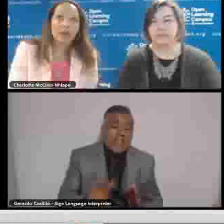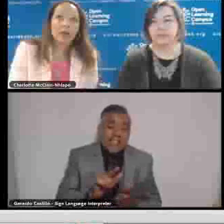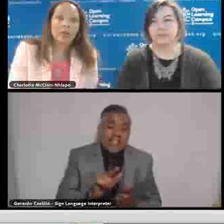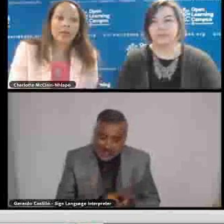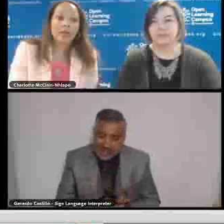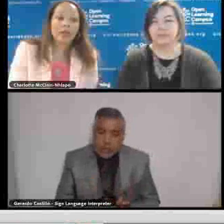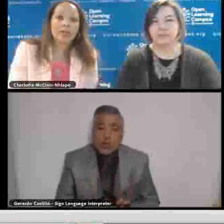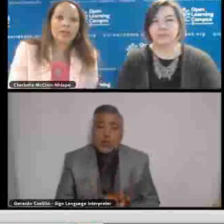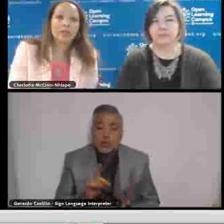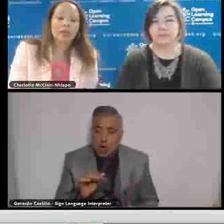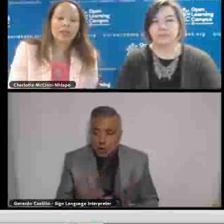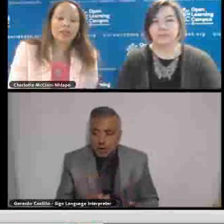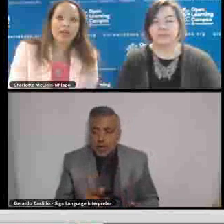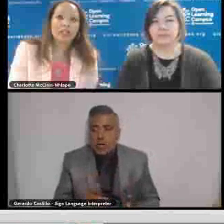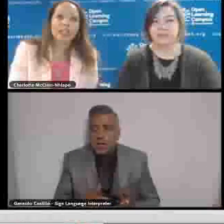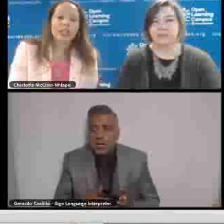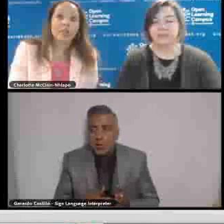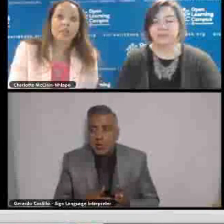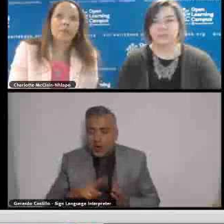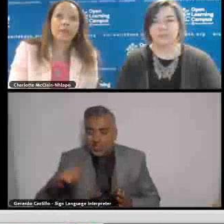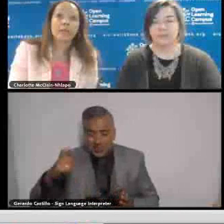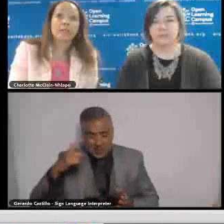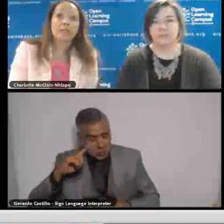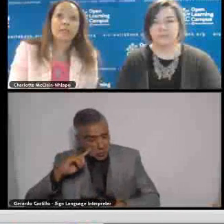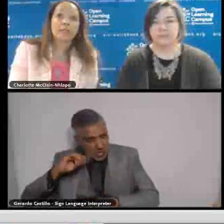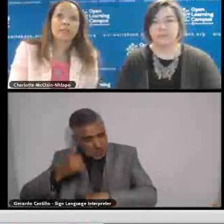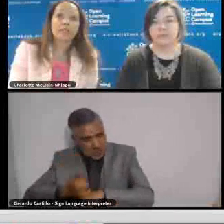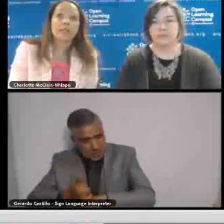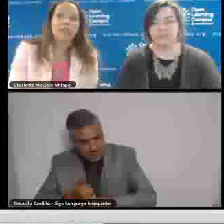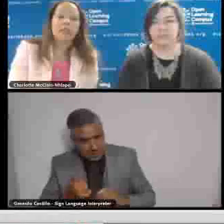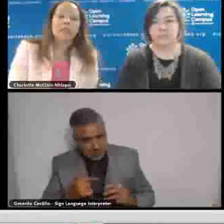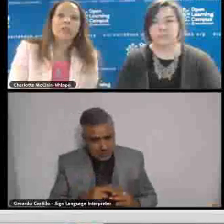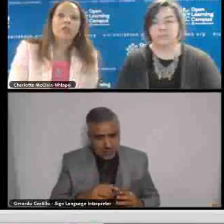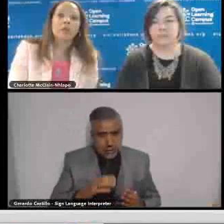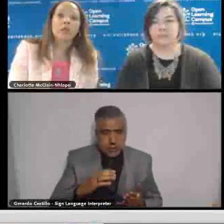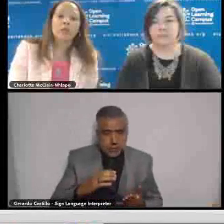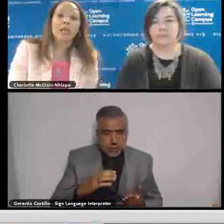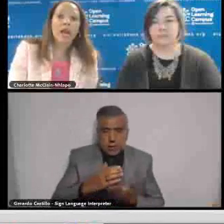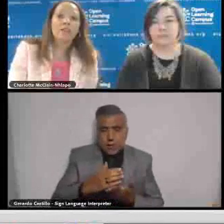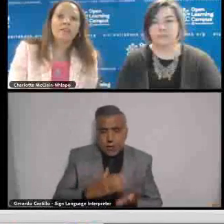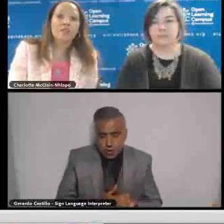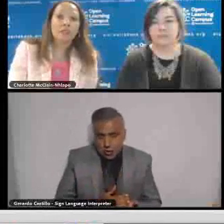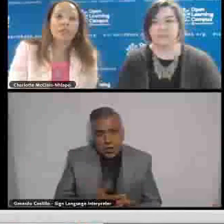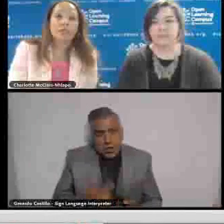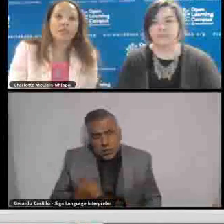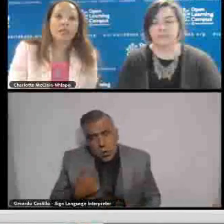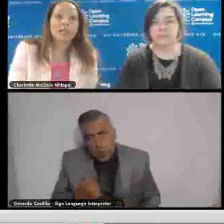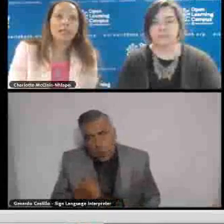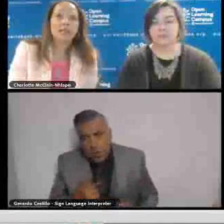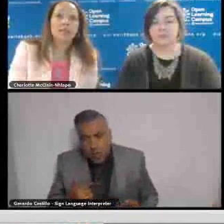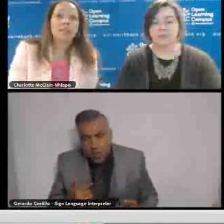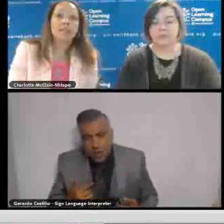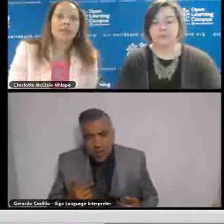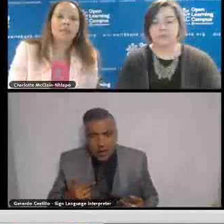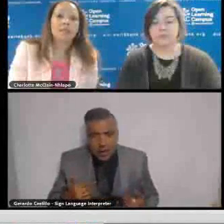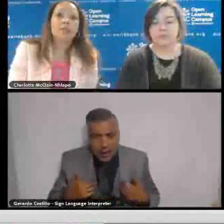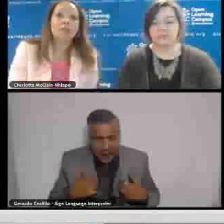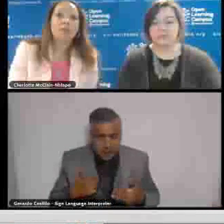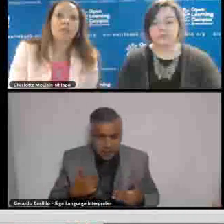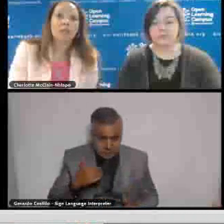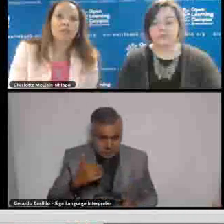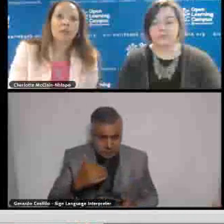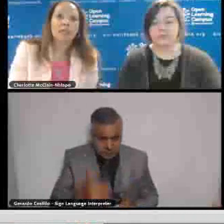that requires state parties to actually implement that. So I think that, we have certainly made steps in terms of